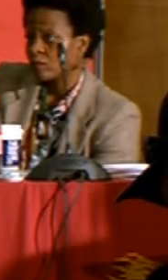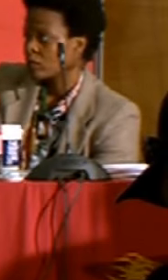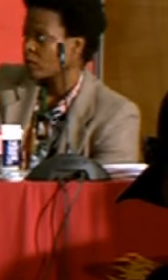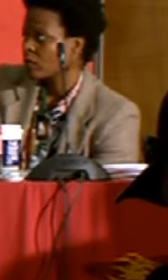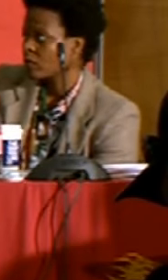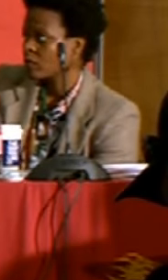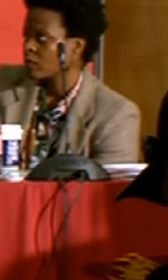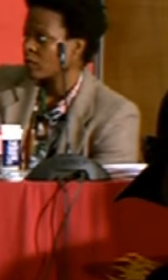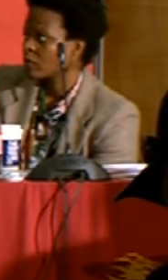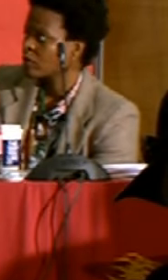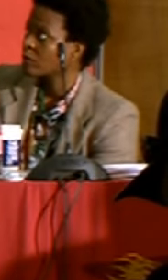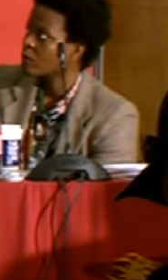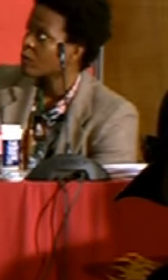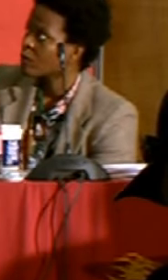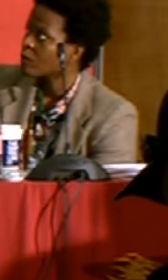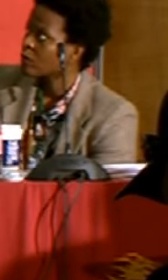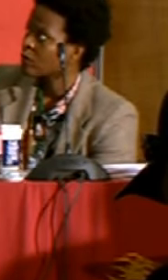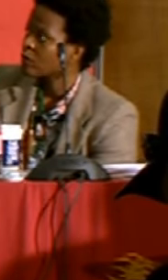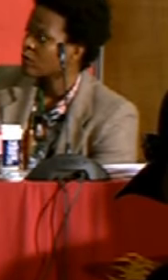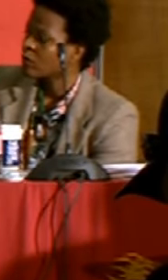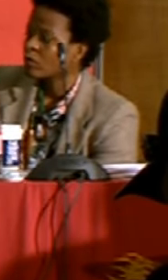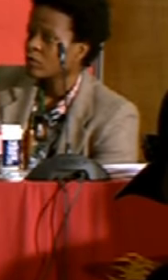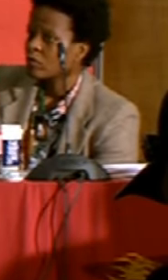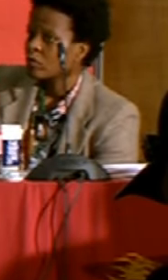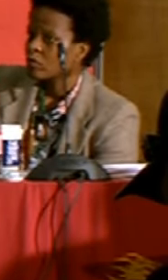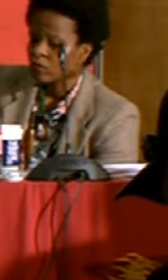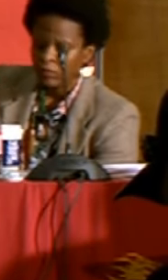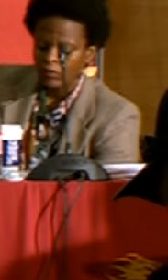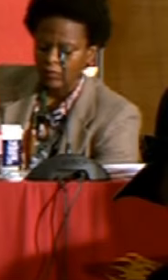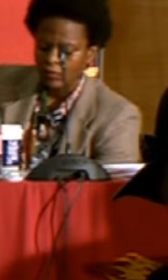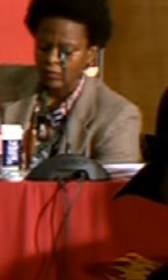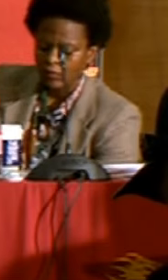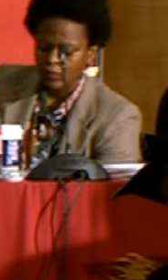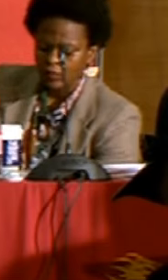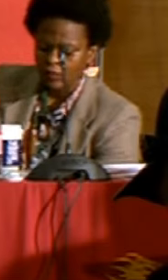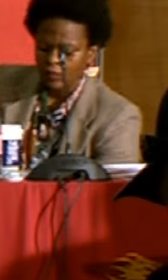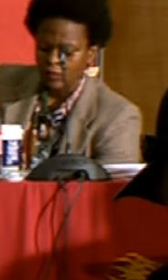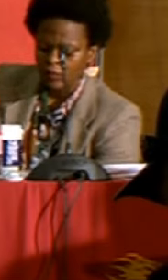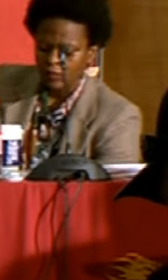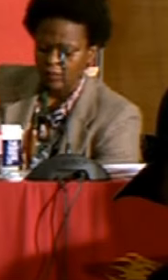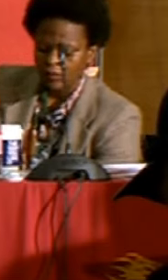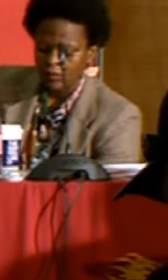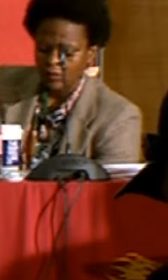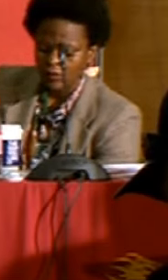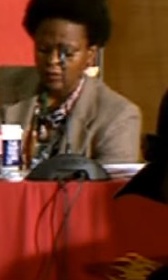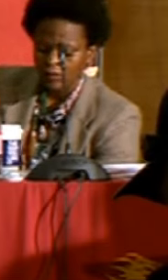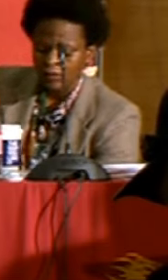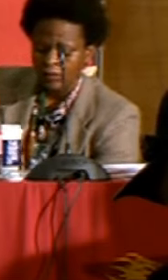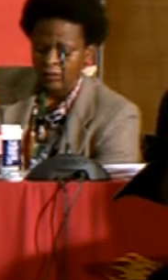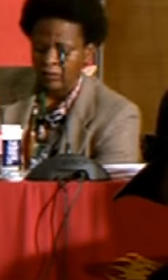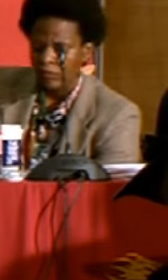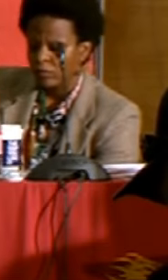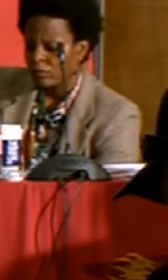Yes, there's a reason that Minister Ndabeni had to lead, because Minister Ndabeni at the time was the acting minister